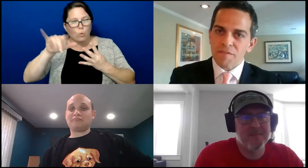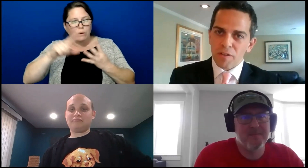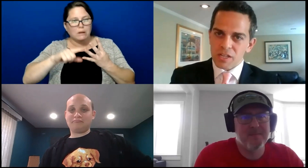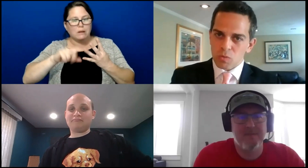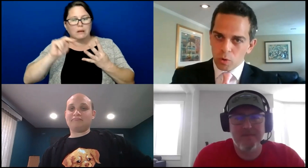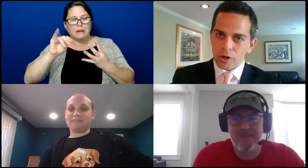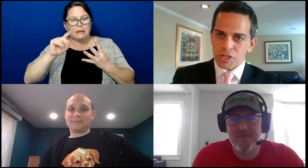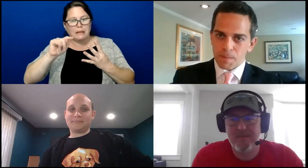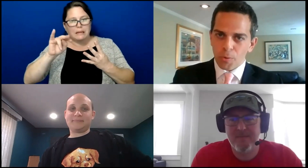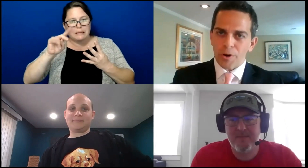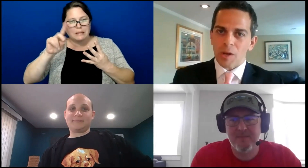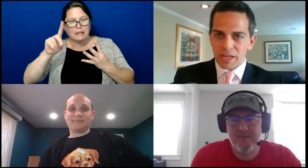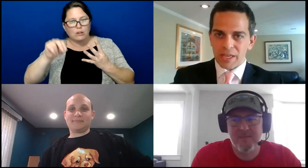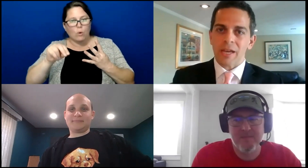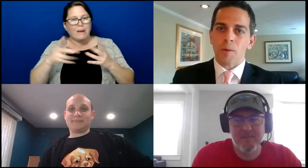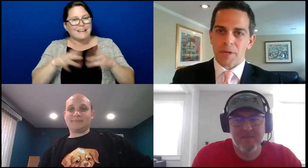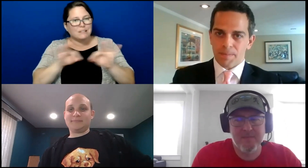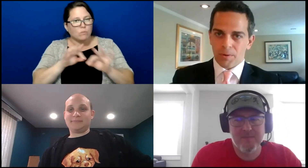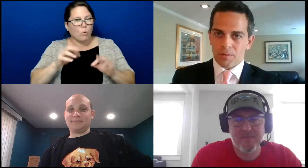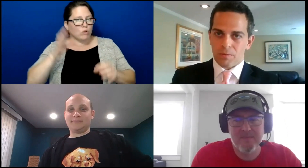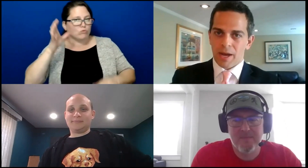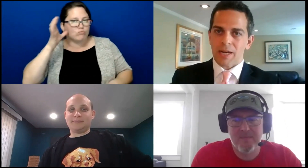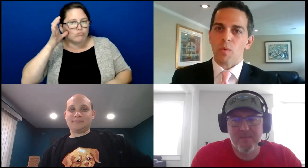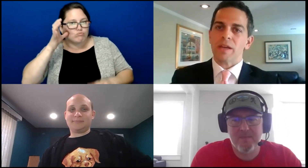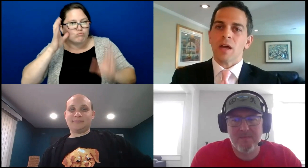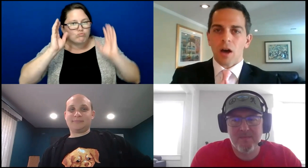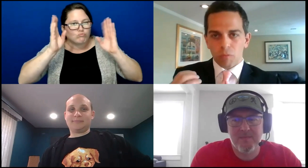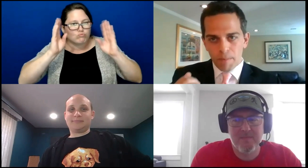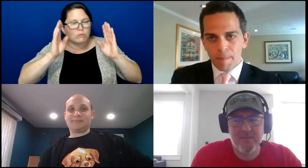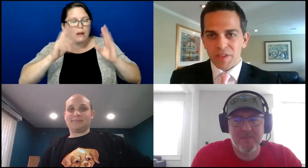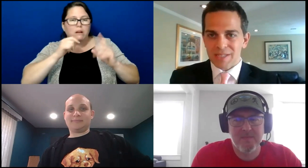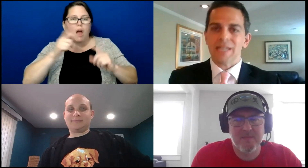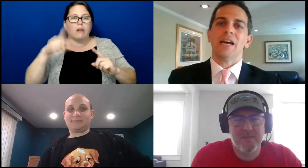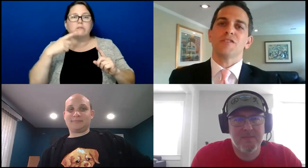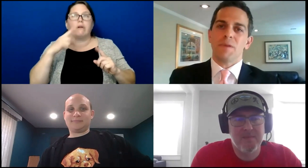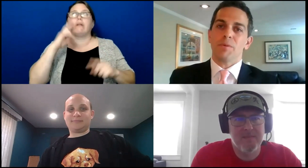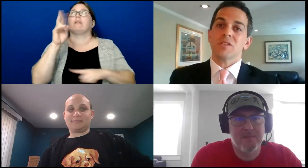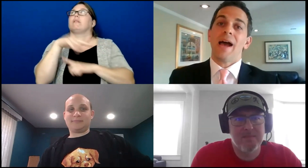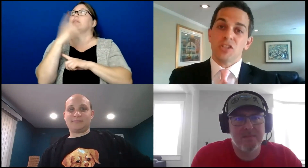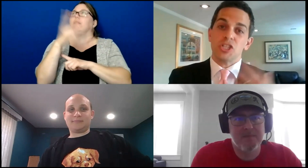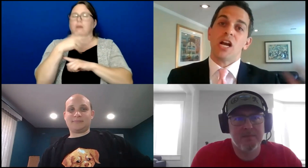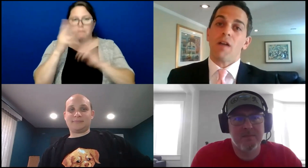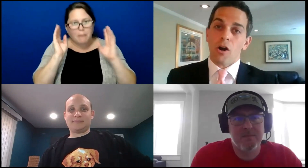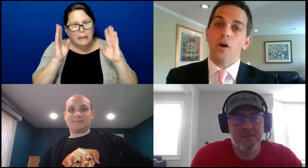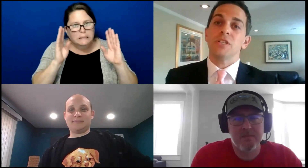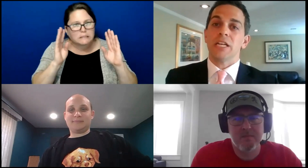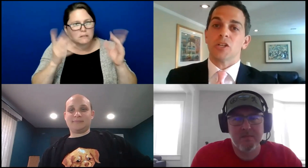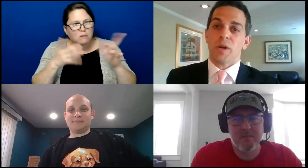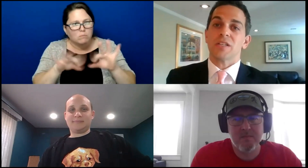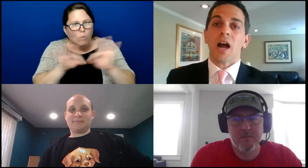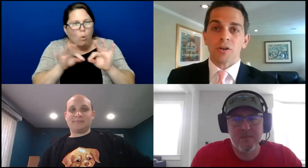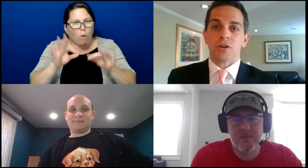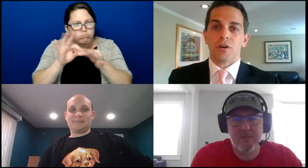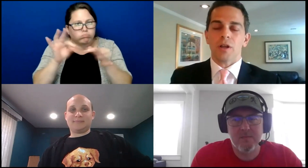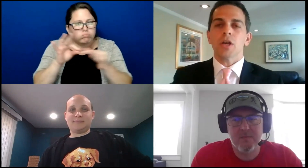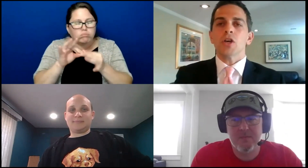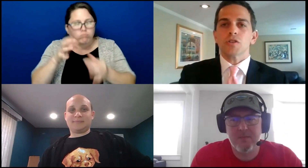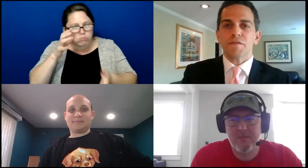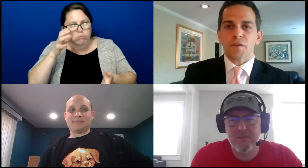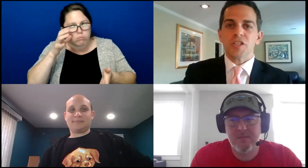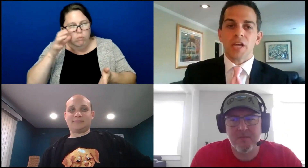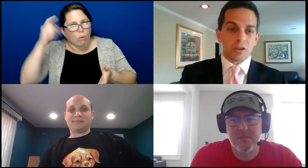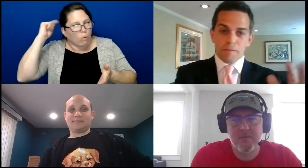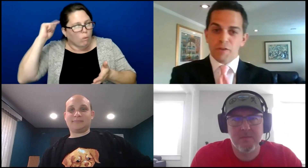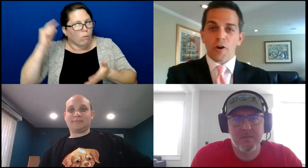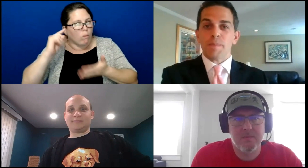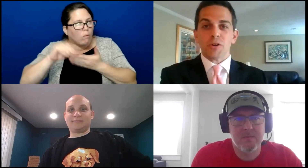want to listen for these words. It's important that we hear people, right? And we remember the details of people's lives and share our own details when it's our turn. So